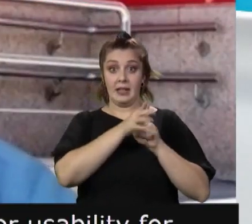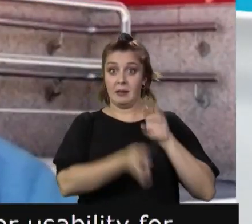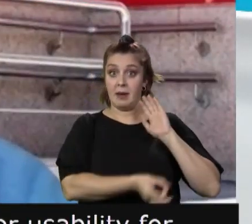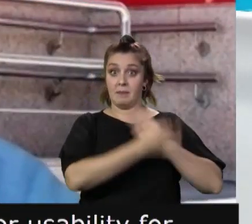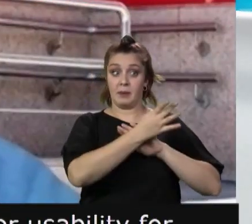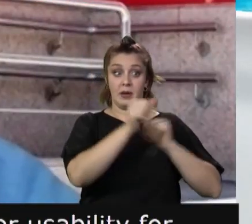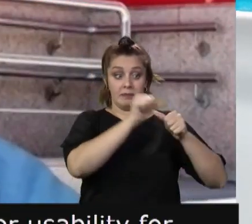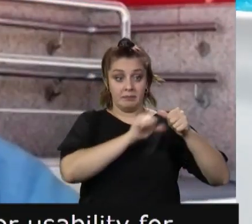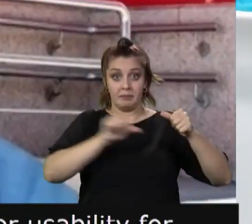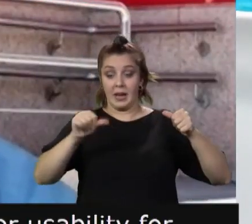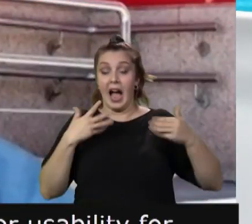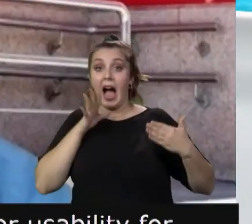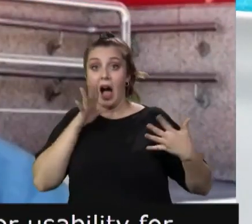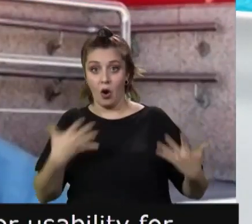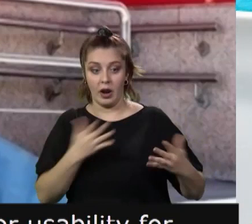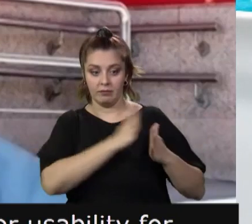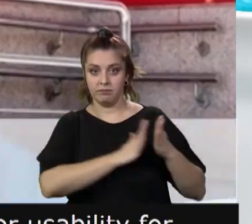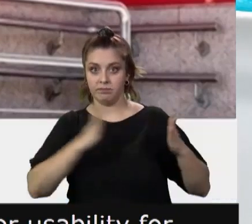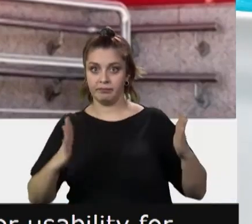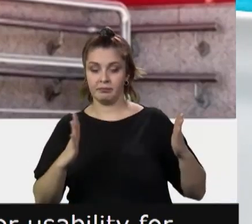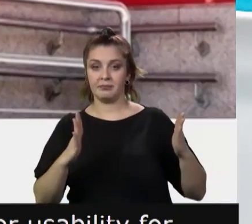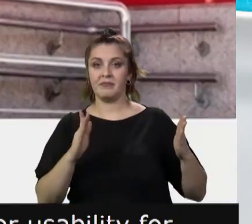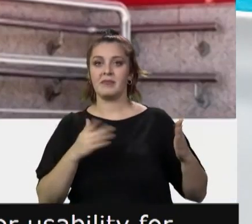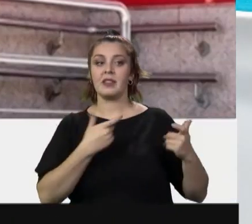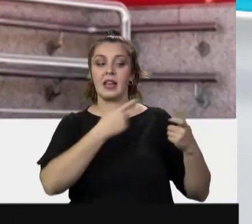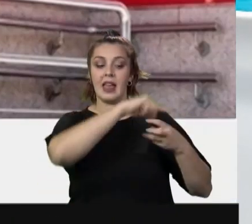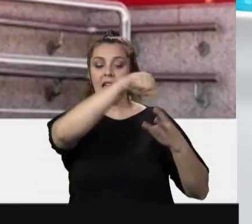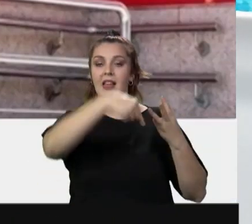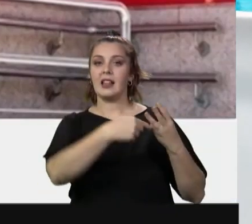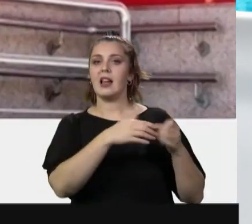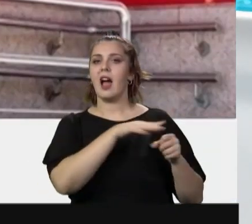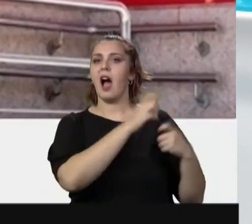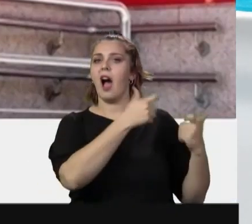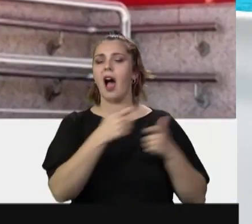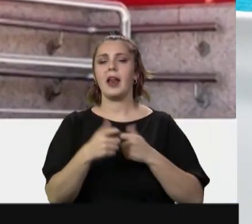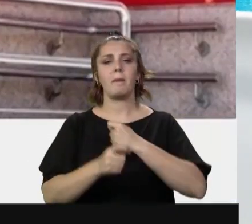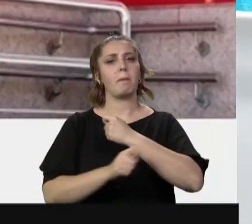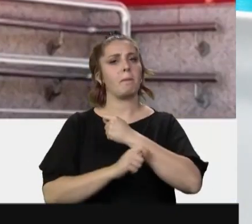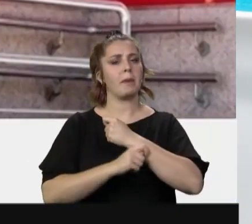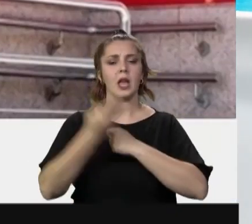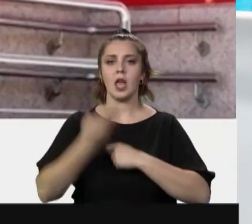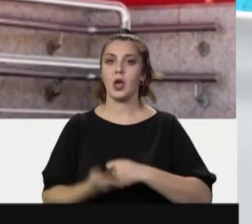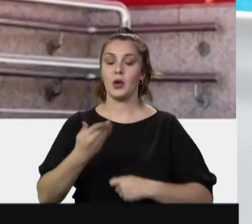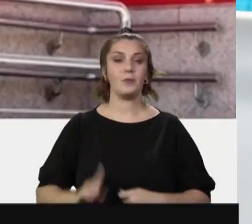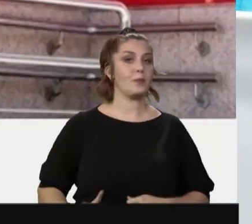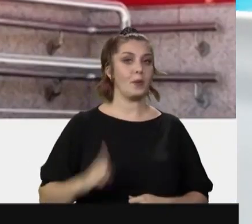From the beginning of the pandemic that was caused by the COVID-19,